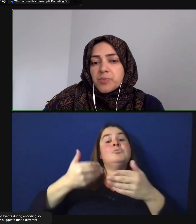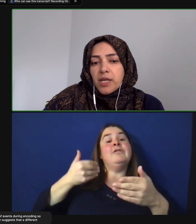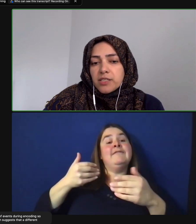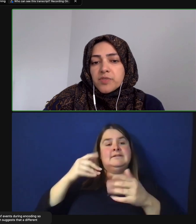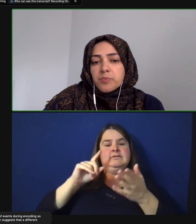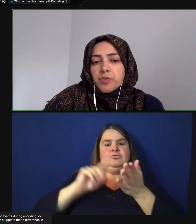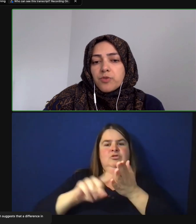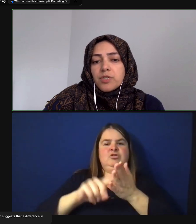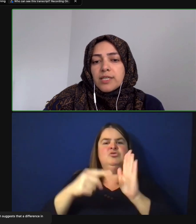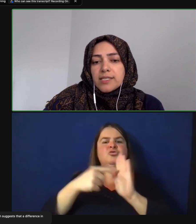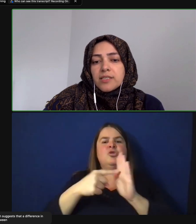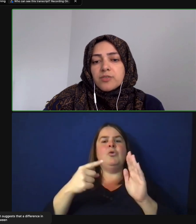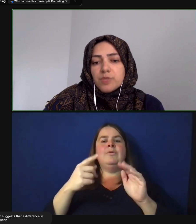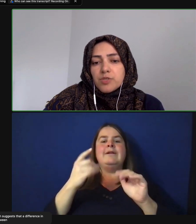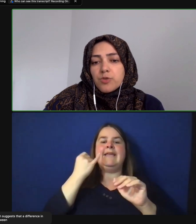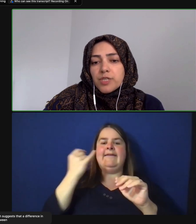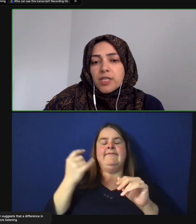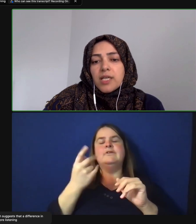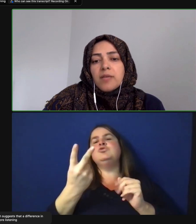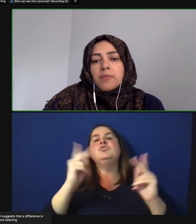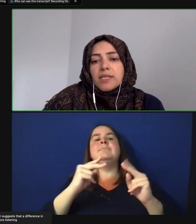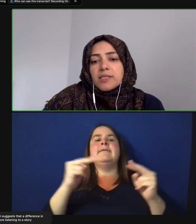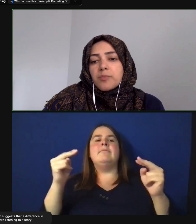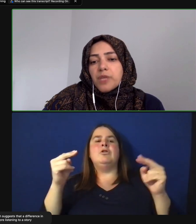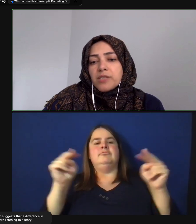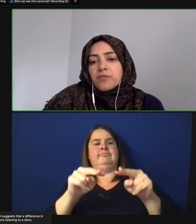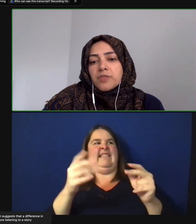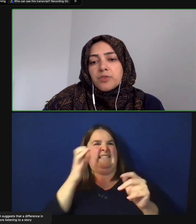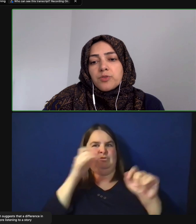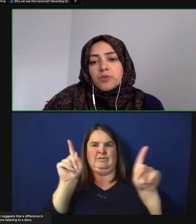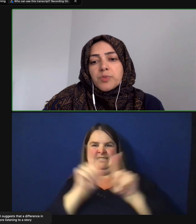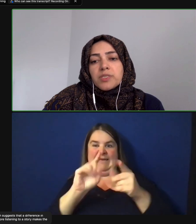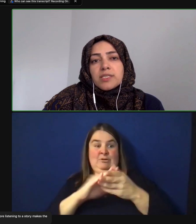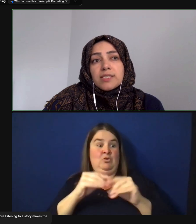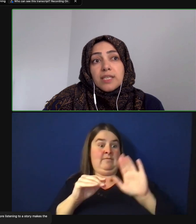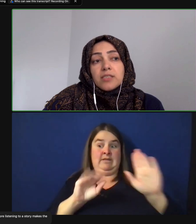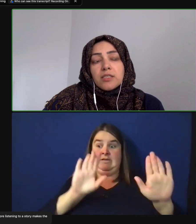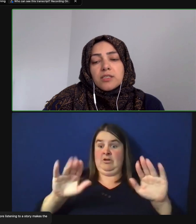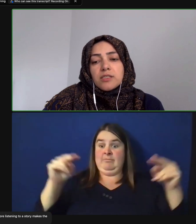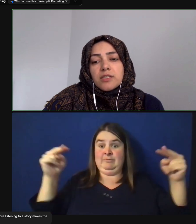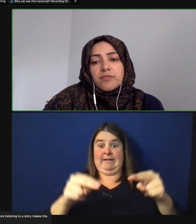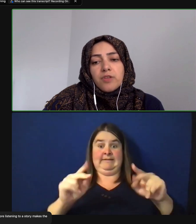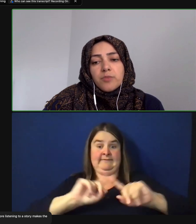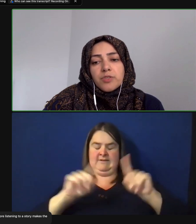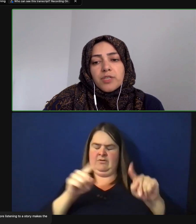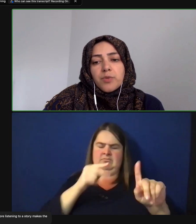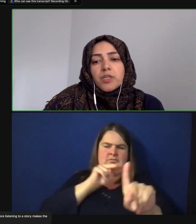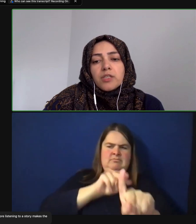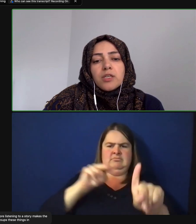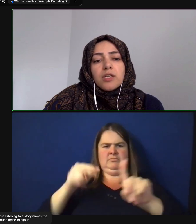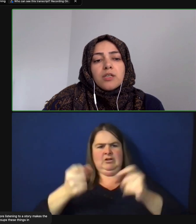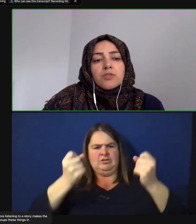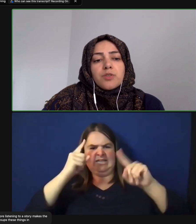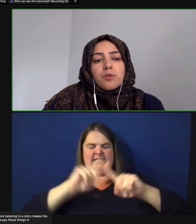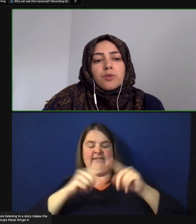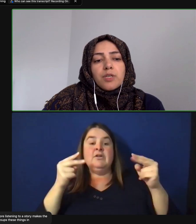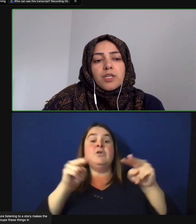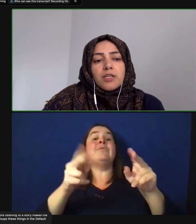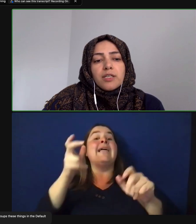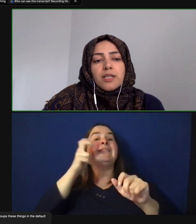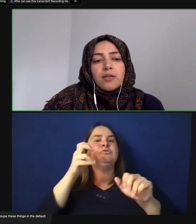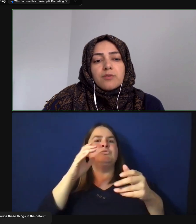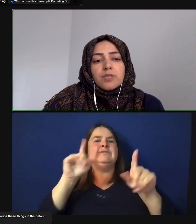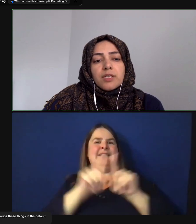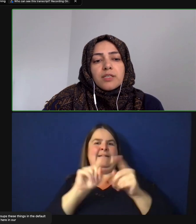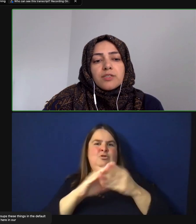in perspectives before listening to a story makes the brains of the two groups distinct in the default network. So